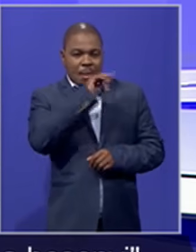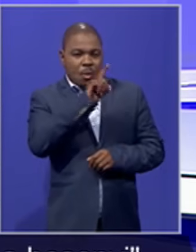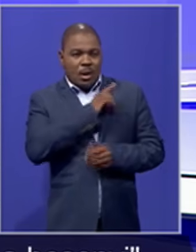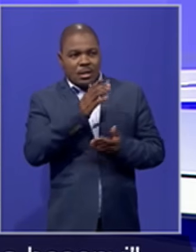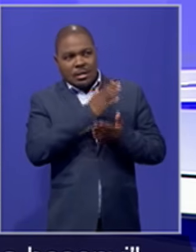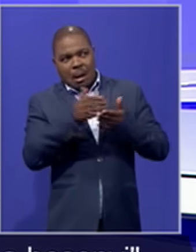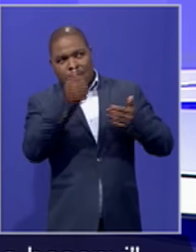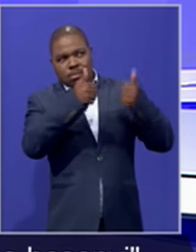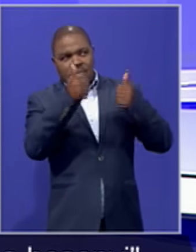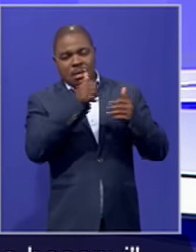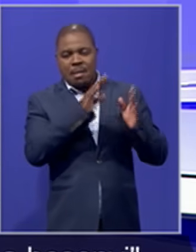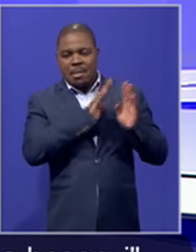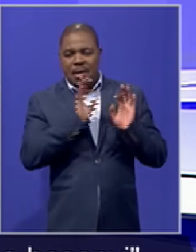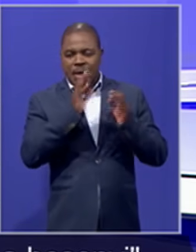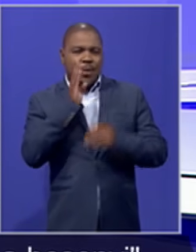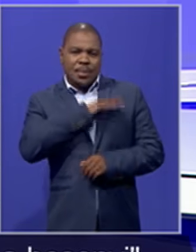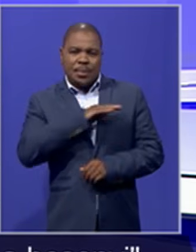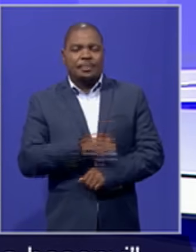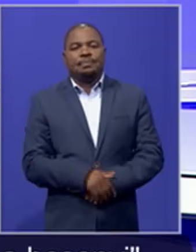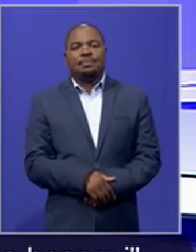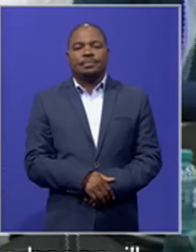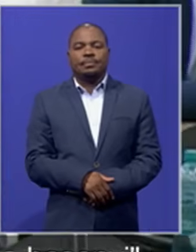maitshwaro a maleba.